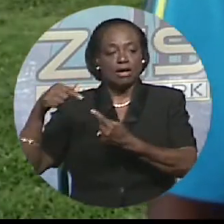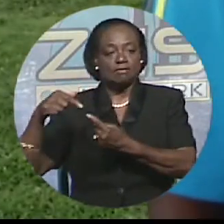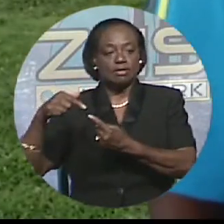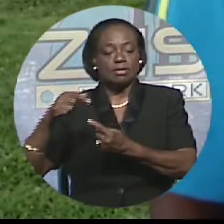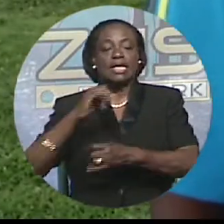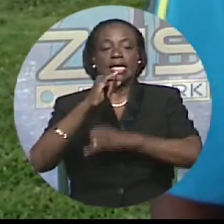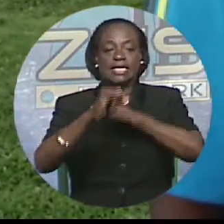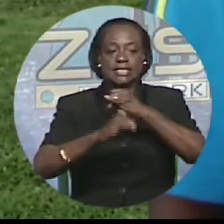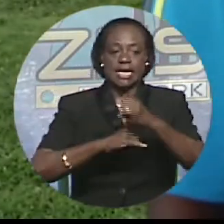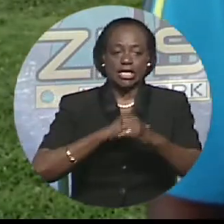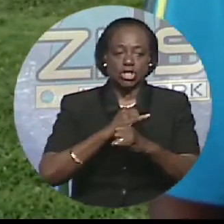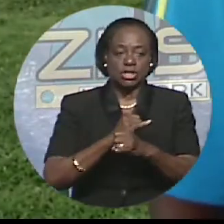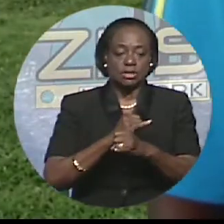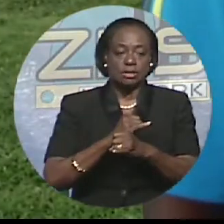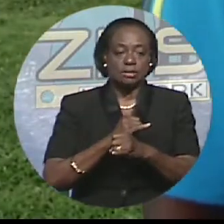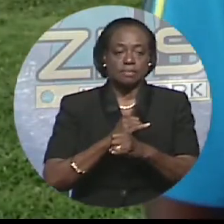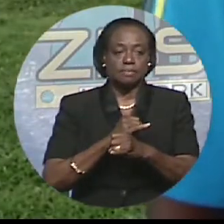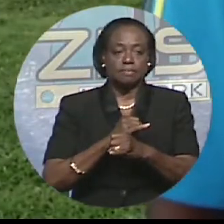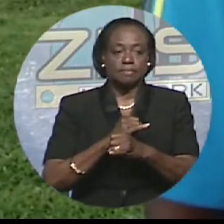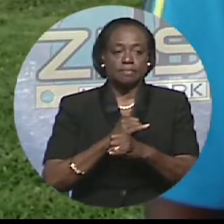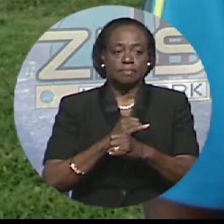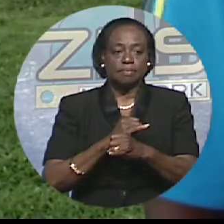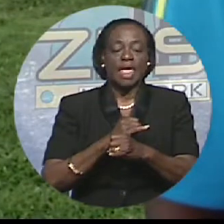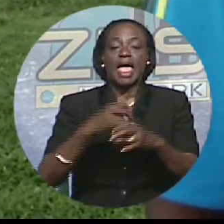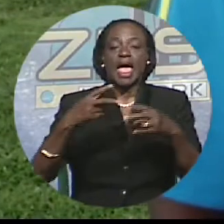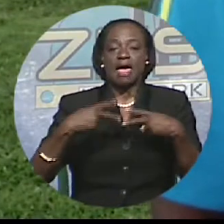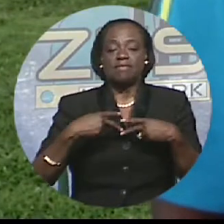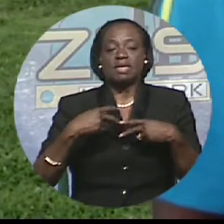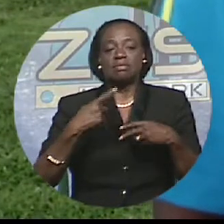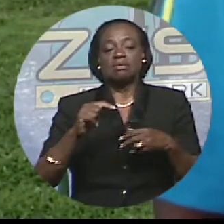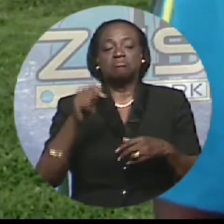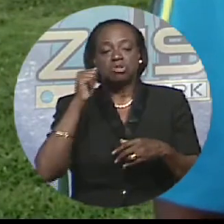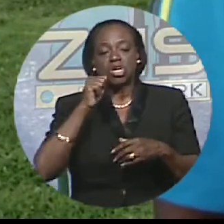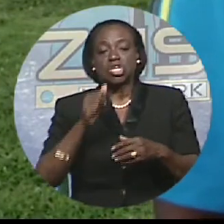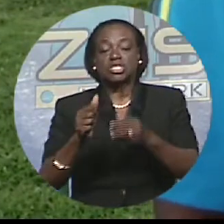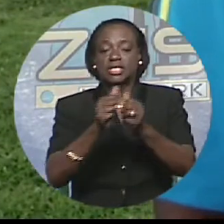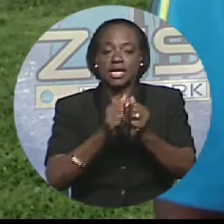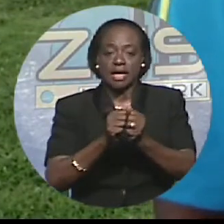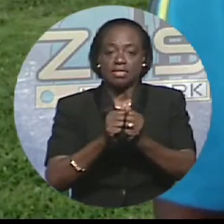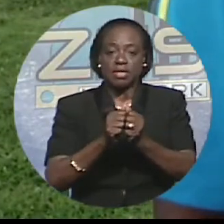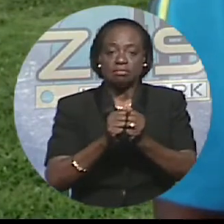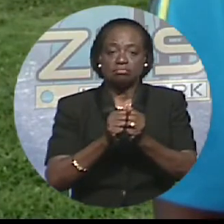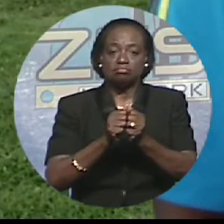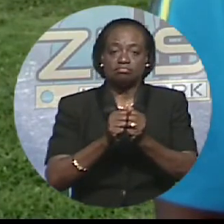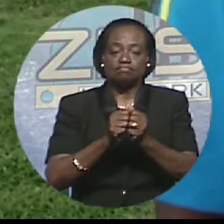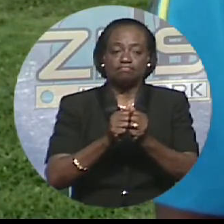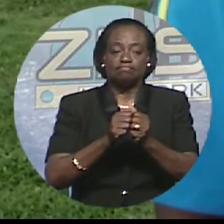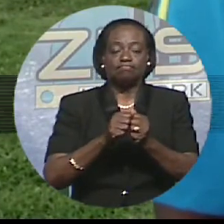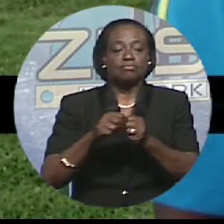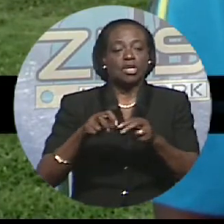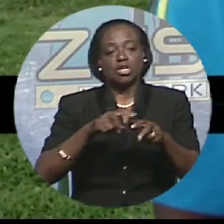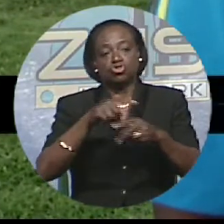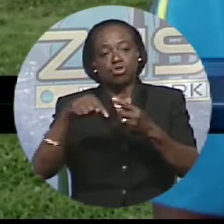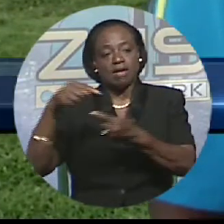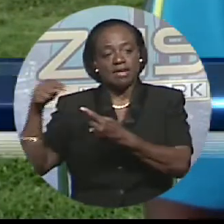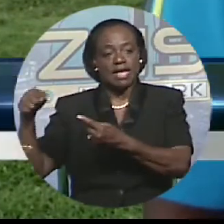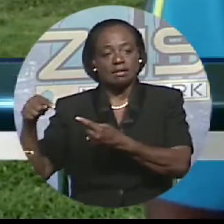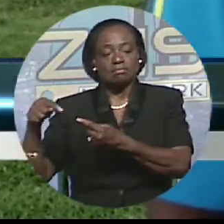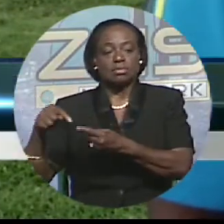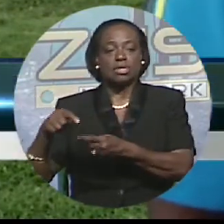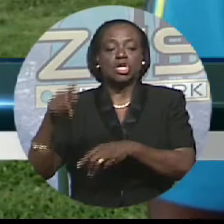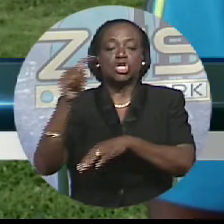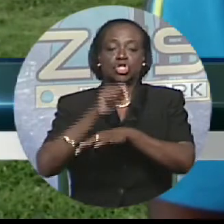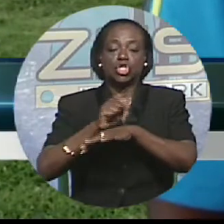games we play prior to. And so having the girls together and traveling to Turks and Caicos to play about 3 or 4 friendly games